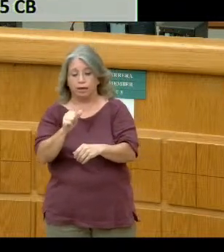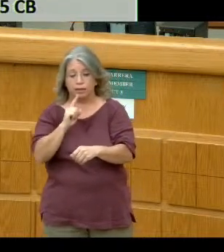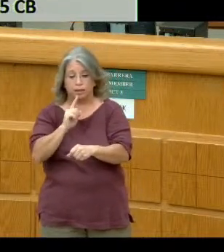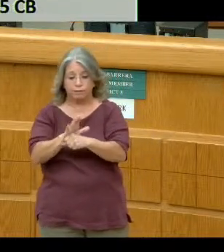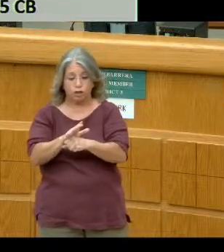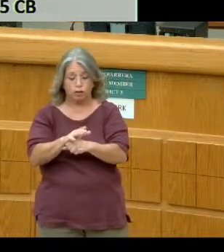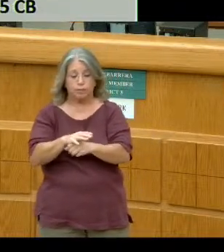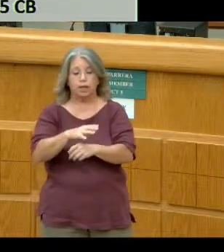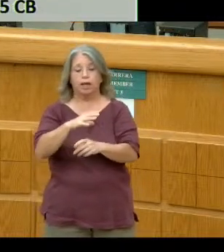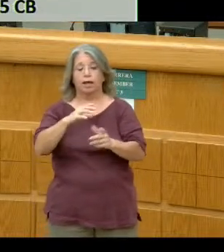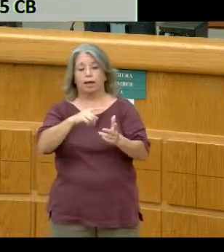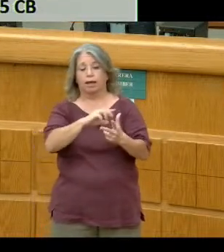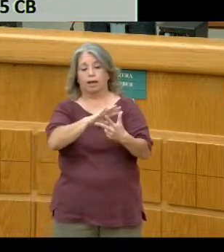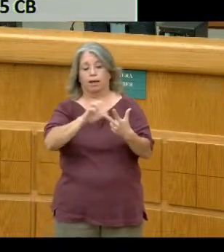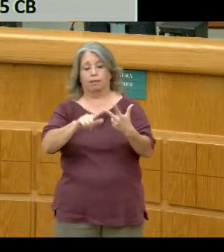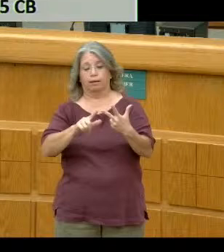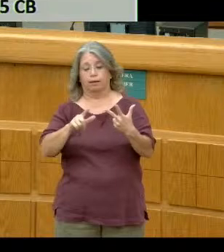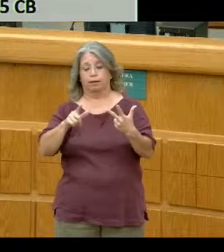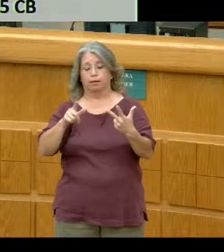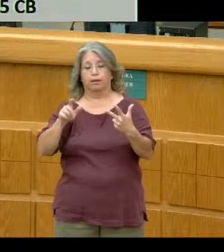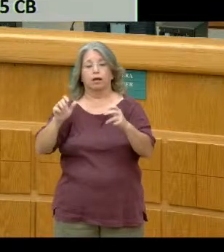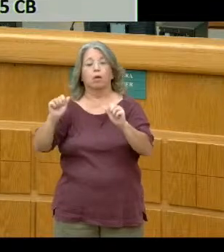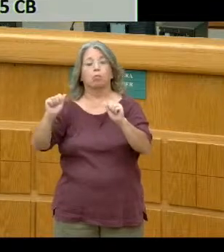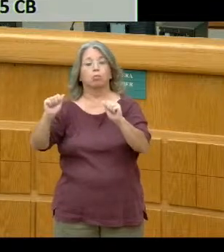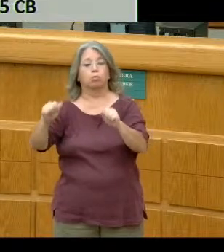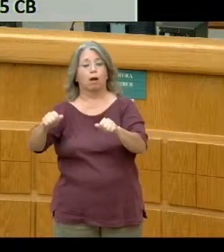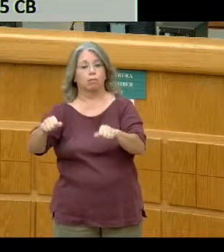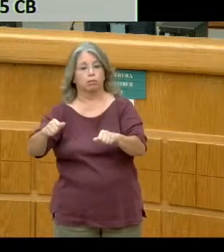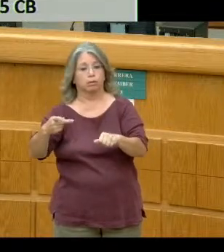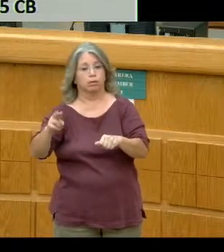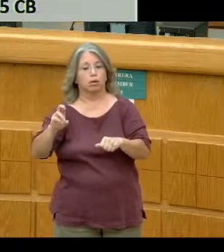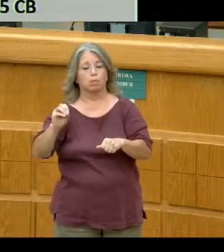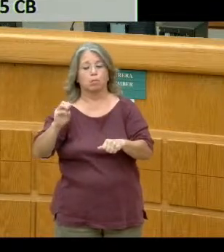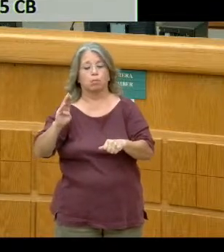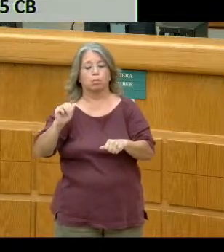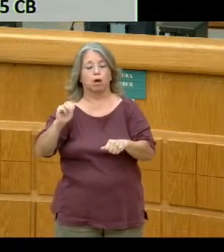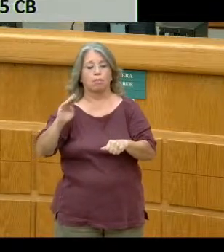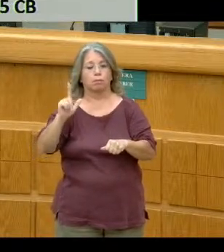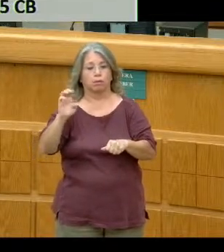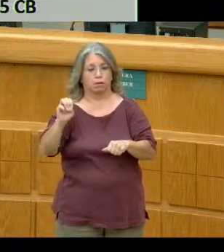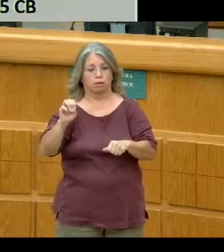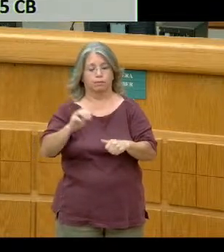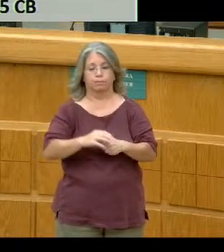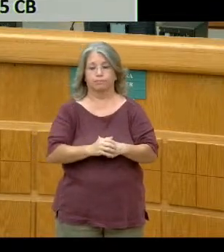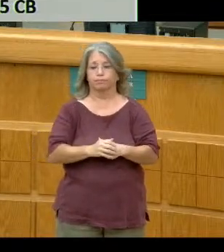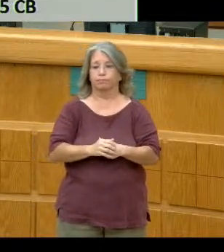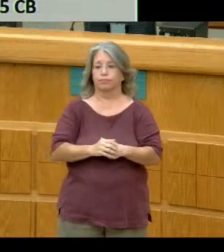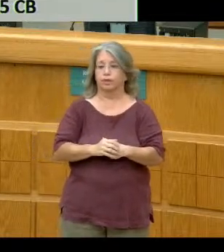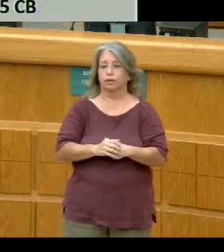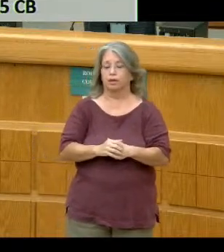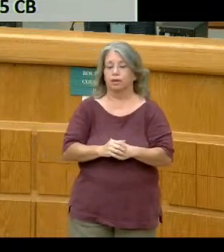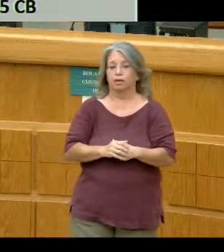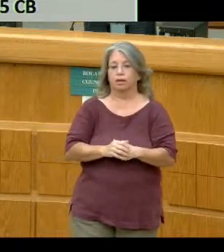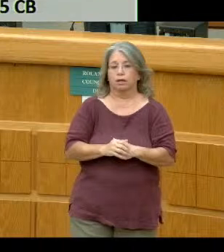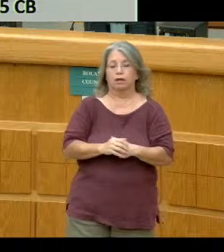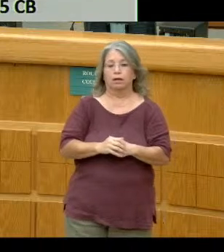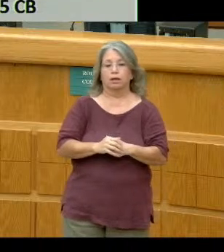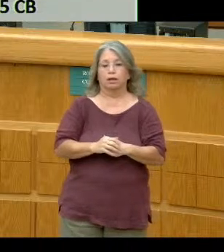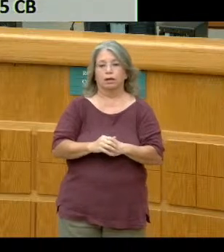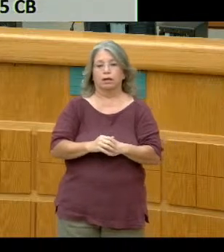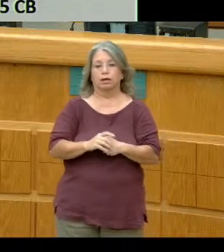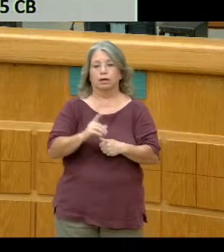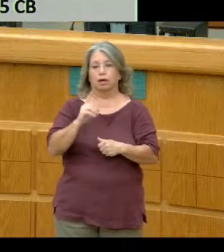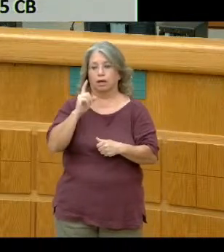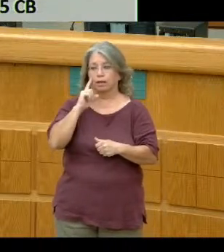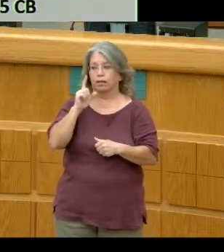that I'd be correct in stating that what you saw in Manager Zanoni's presentation, they were the probables and the